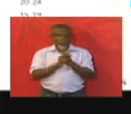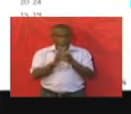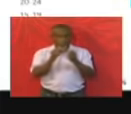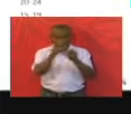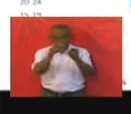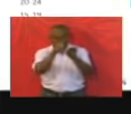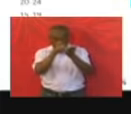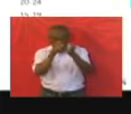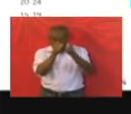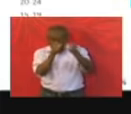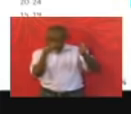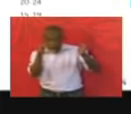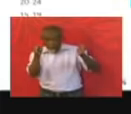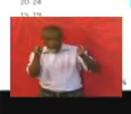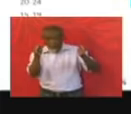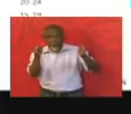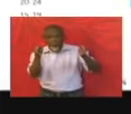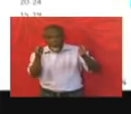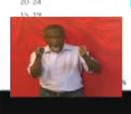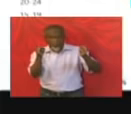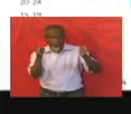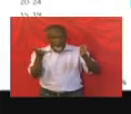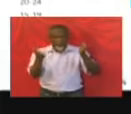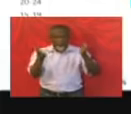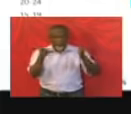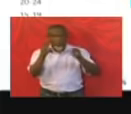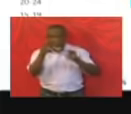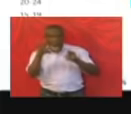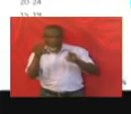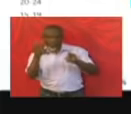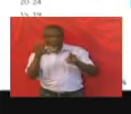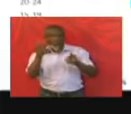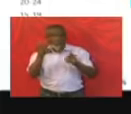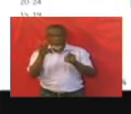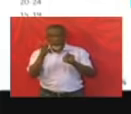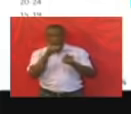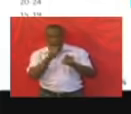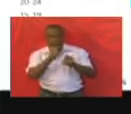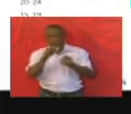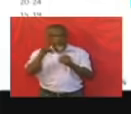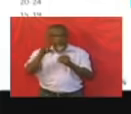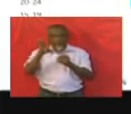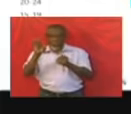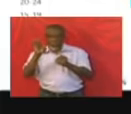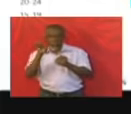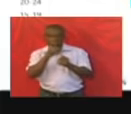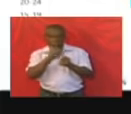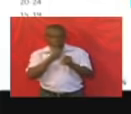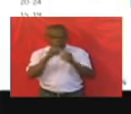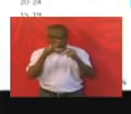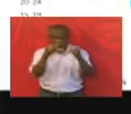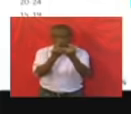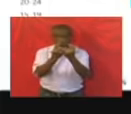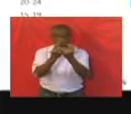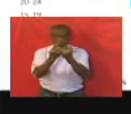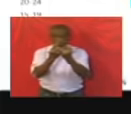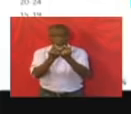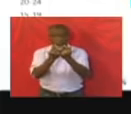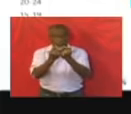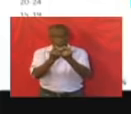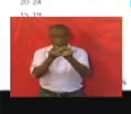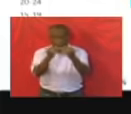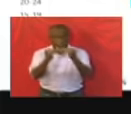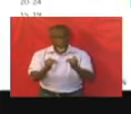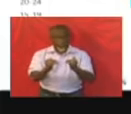really correspond to that 25 to 49-year-old age group. The ones at the bottom bars are the under 19,